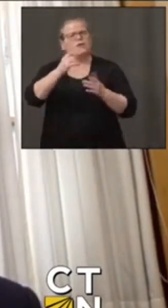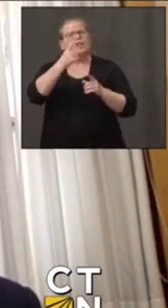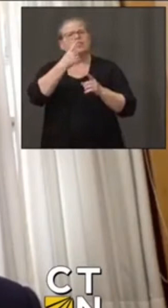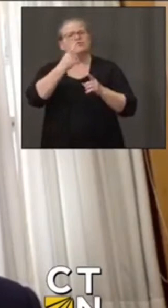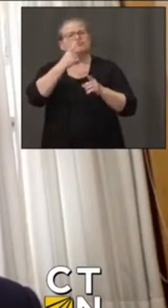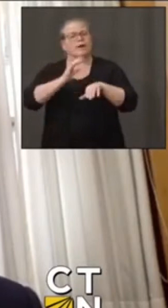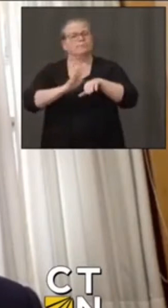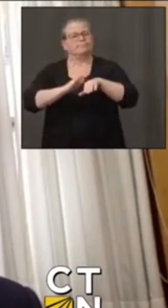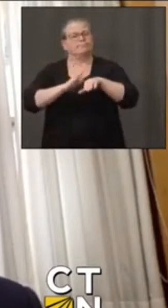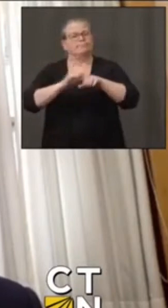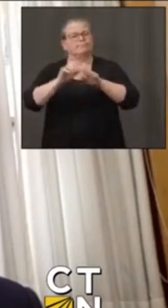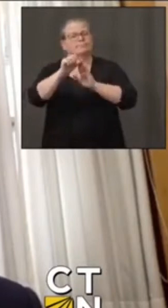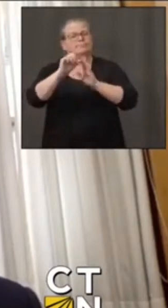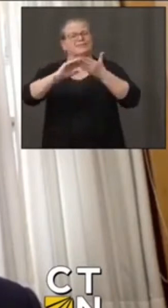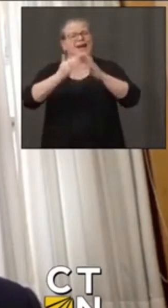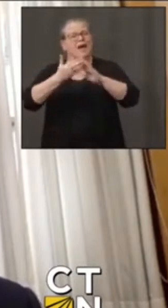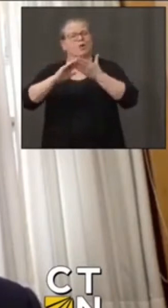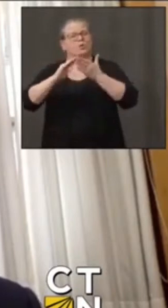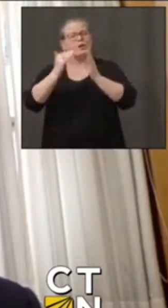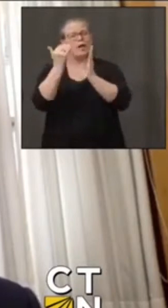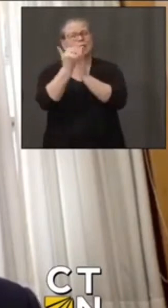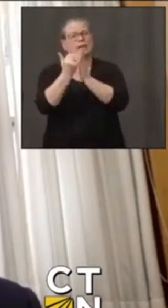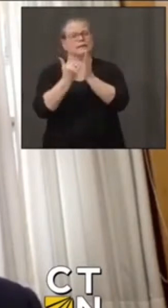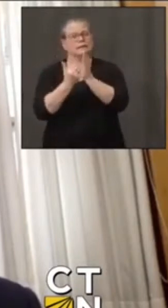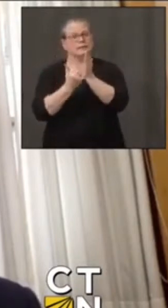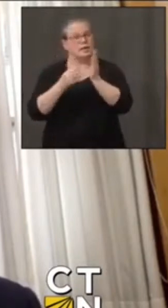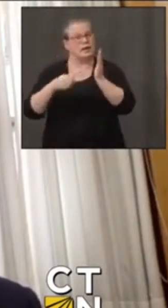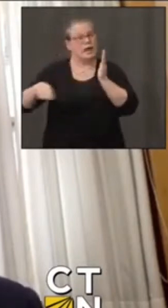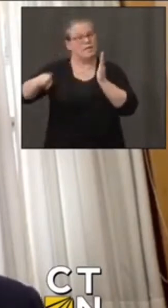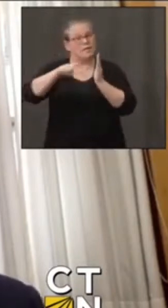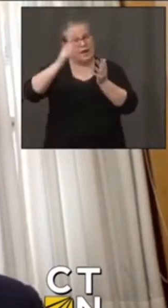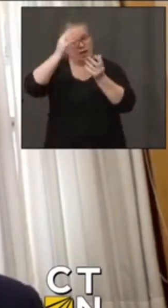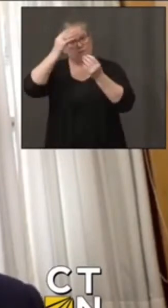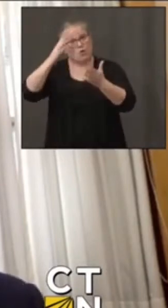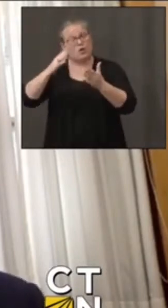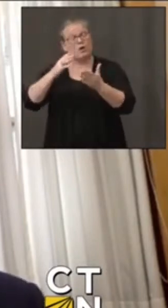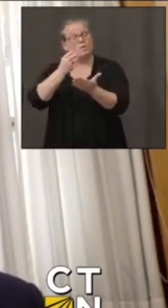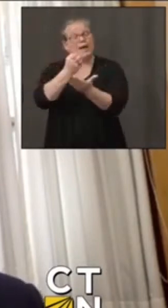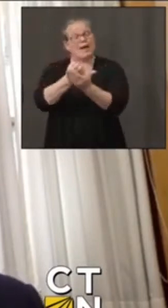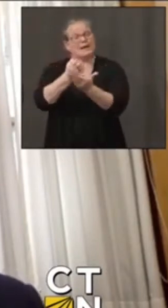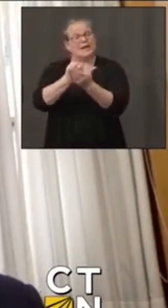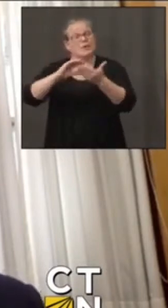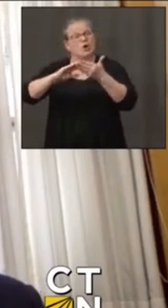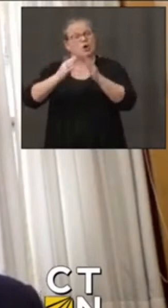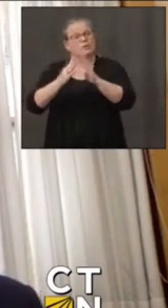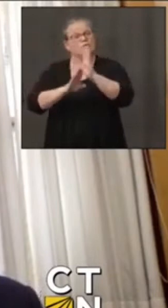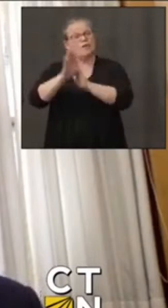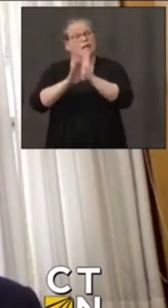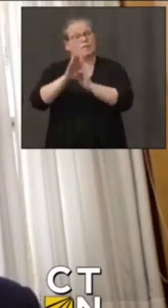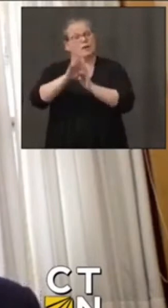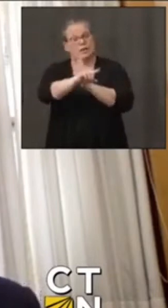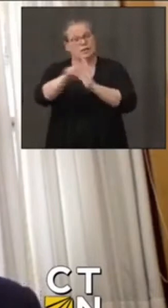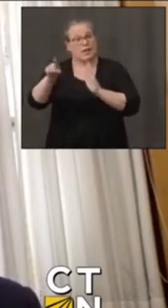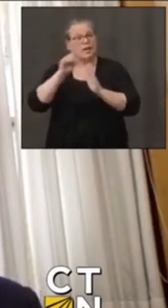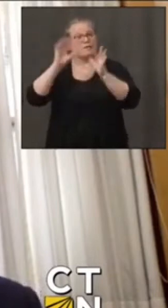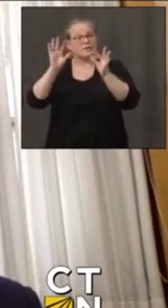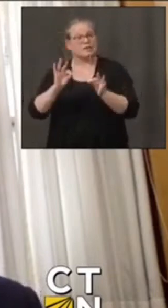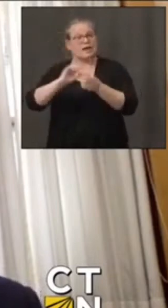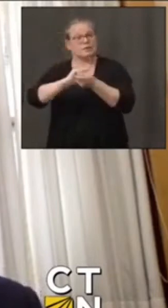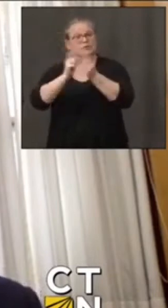have informed the Department of Economic and Community Development today that they will be rolling back to phase